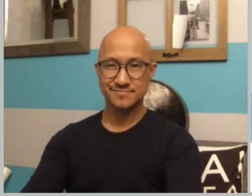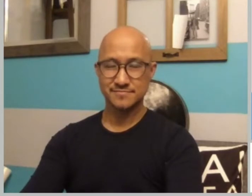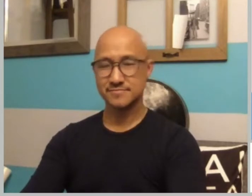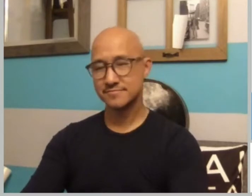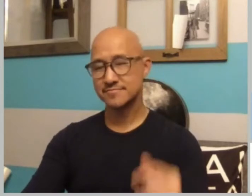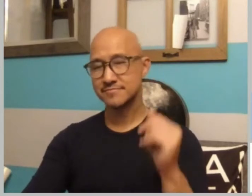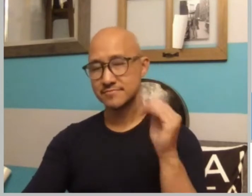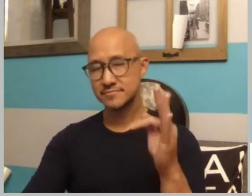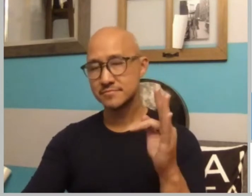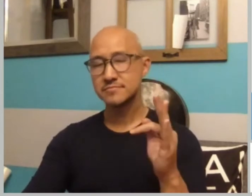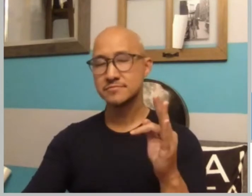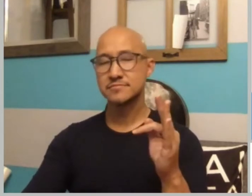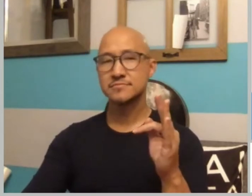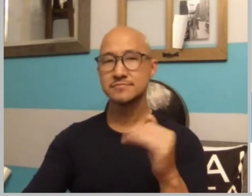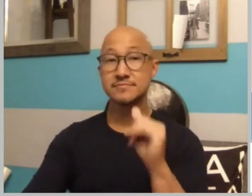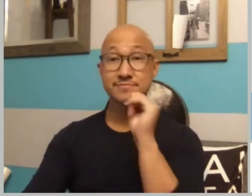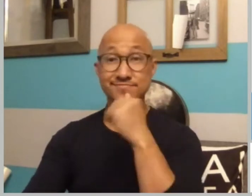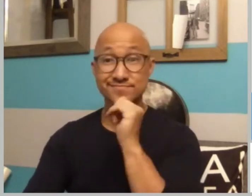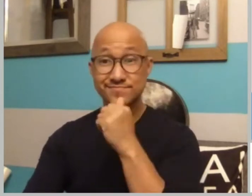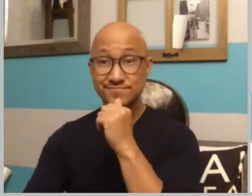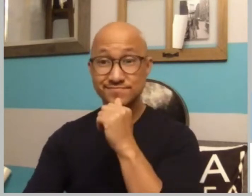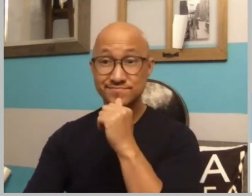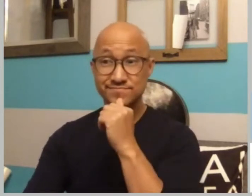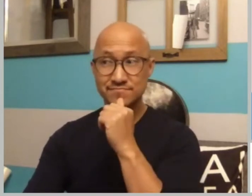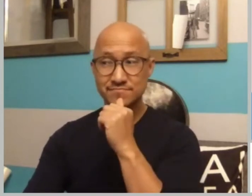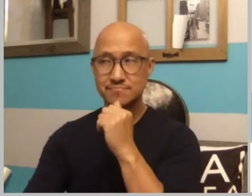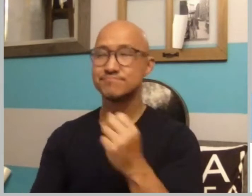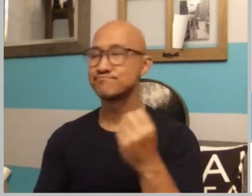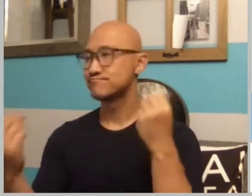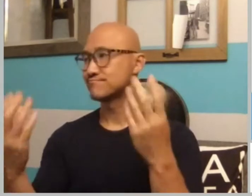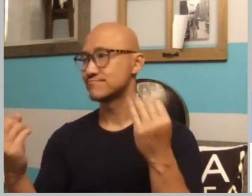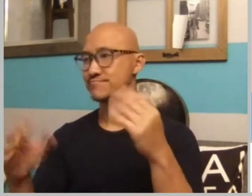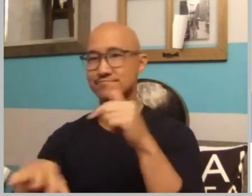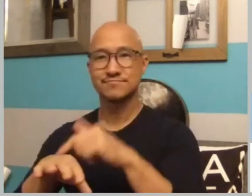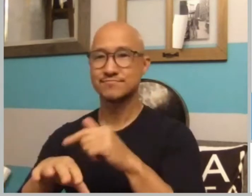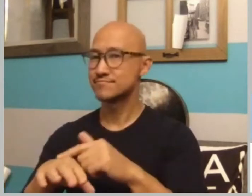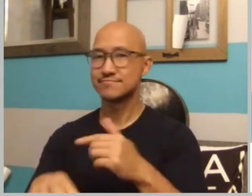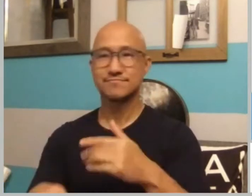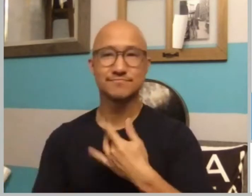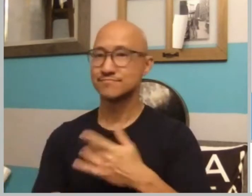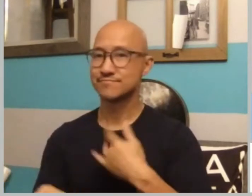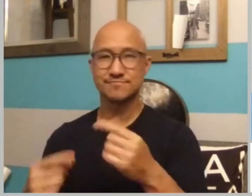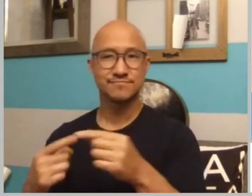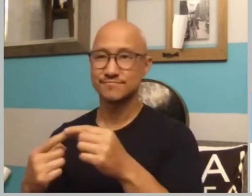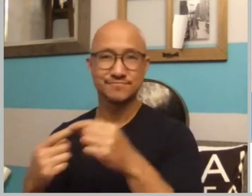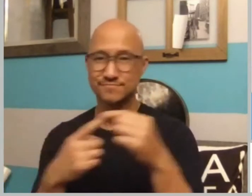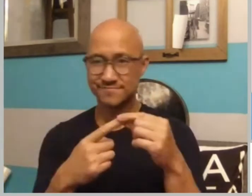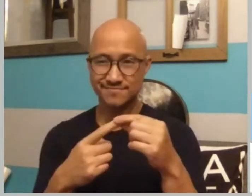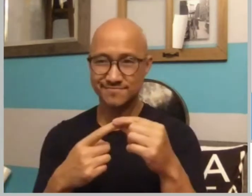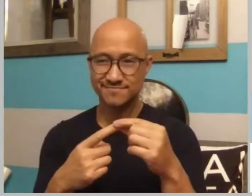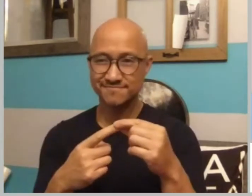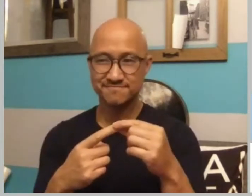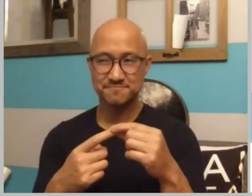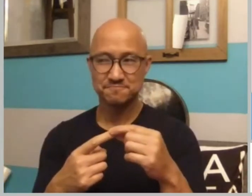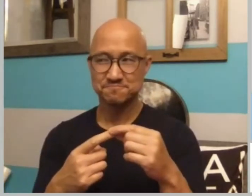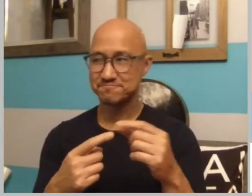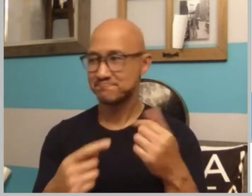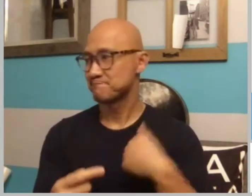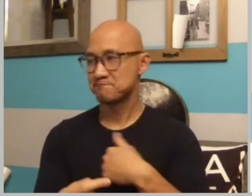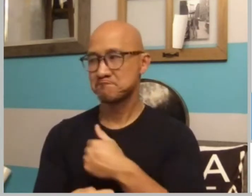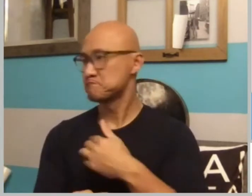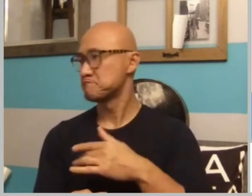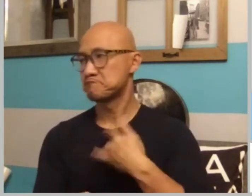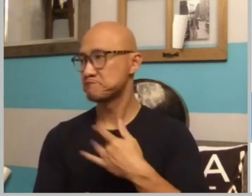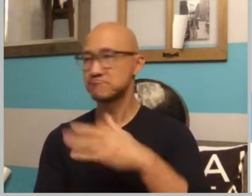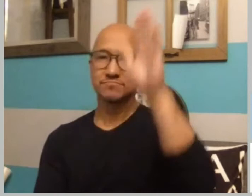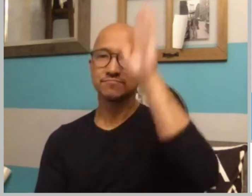trial, do you feel special? Do you feel like I'm the chosen one? We don't